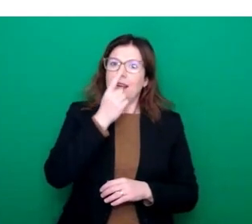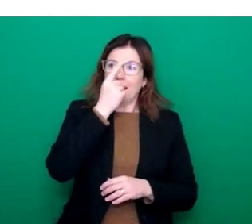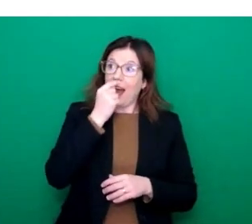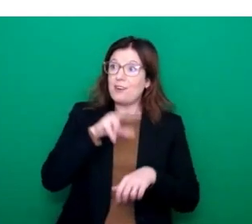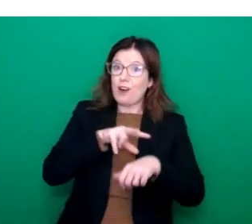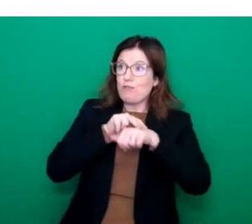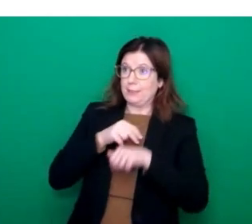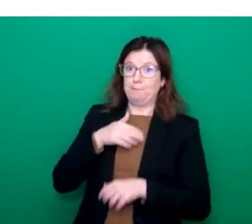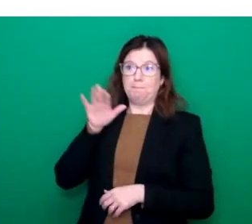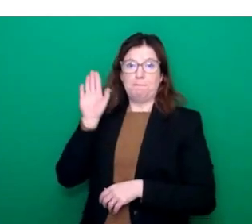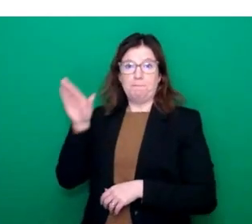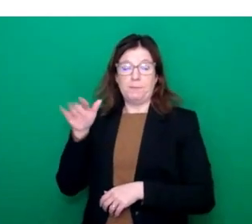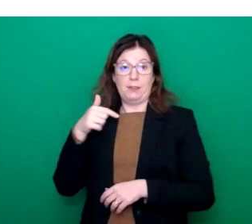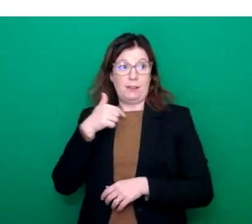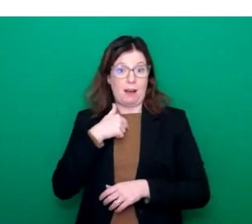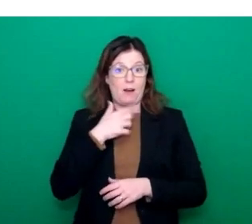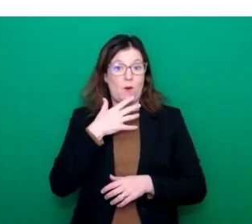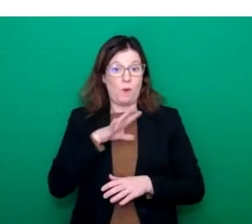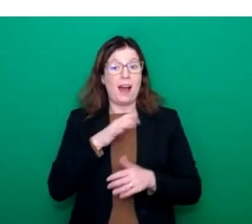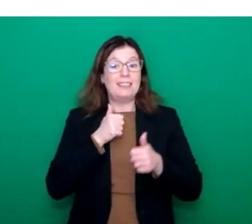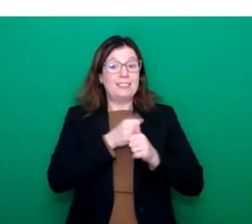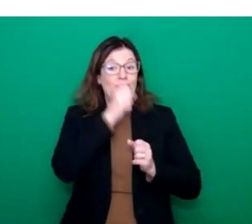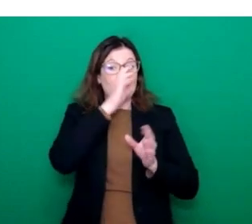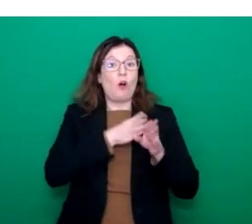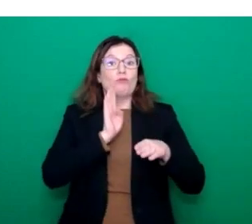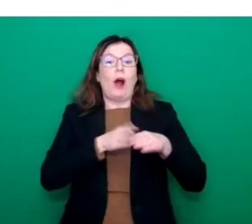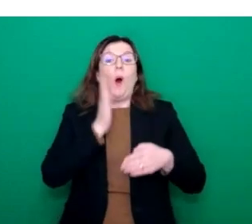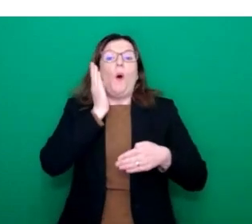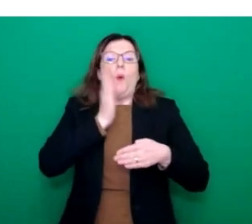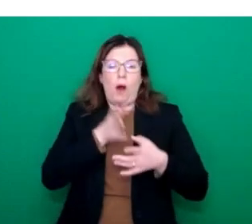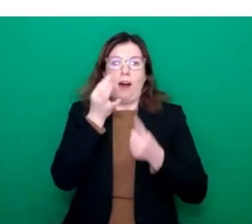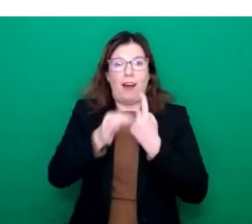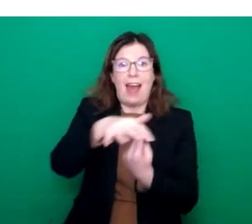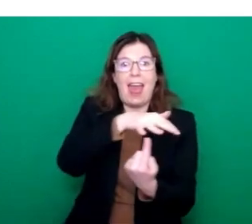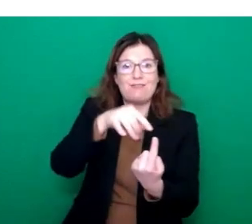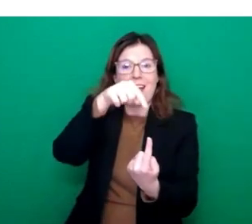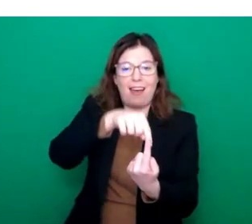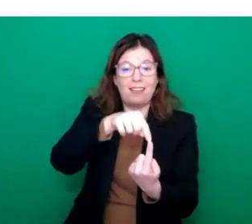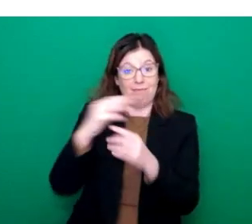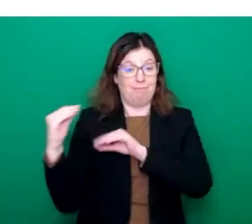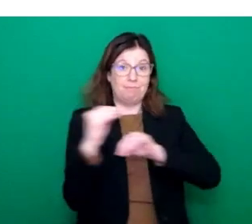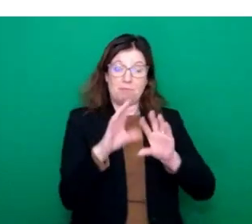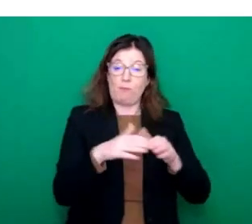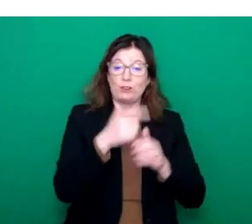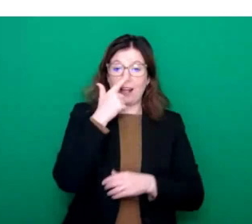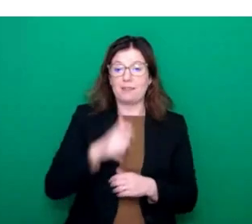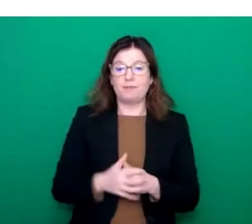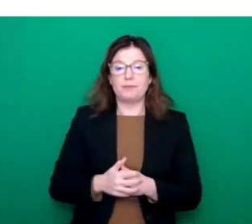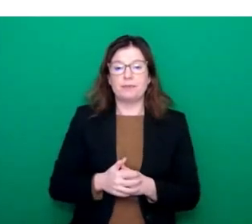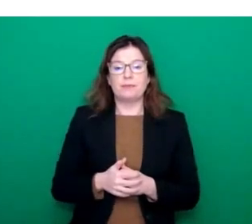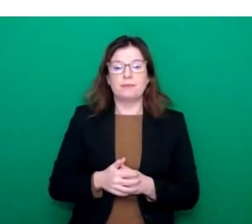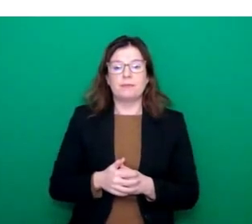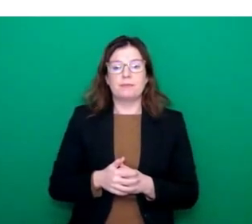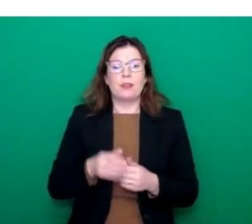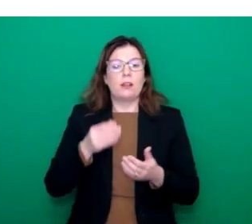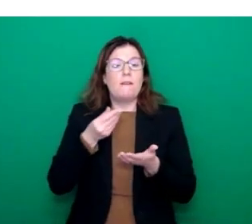within secondary care. And this evaluation of the funding, the development of the competency framework, and the